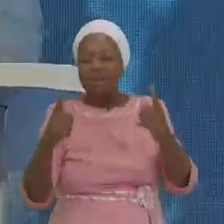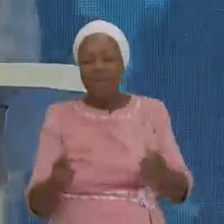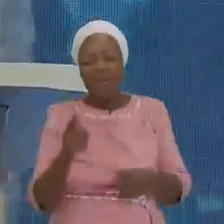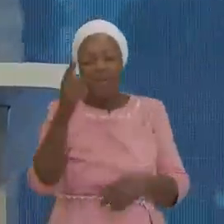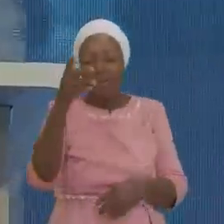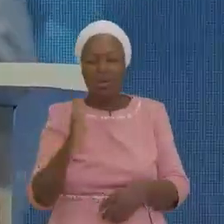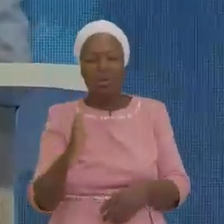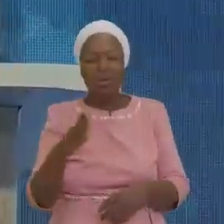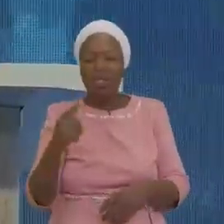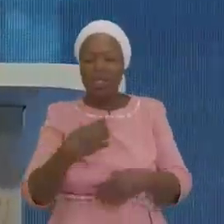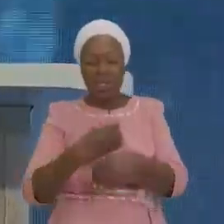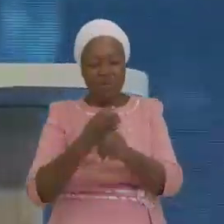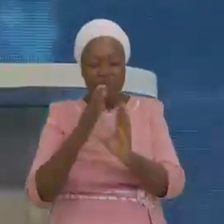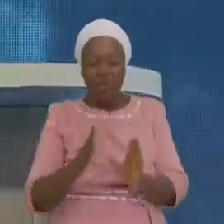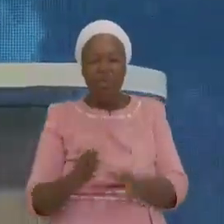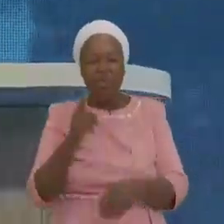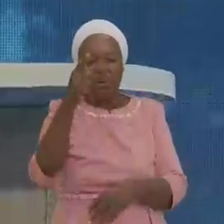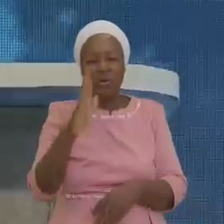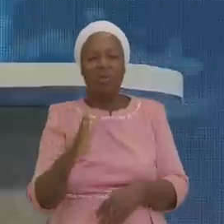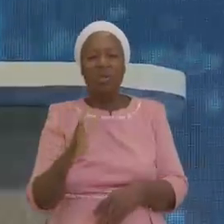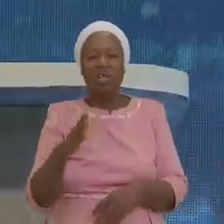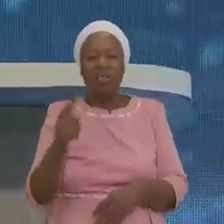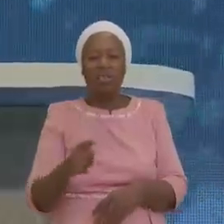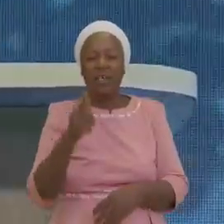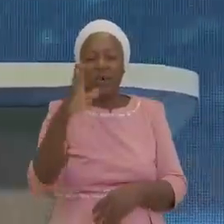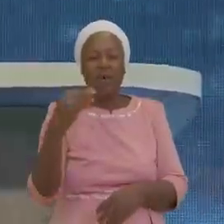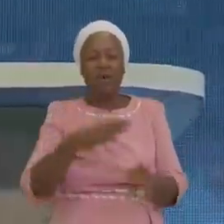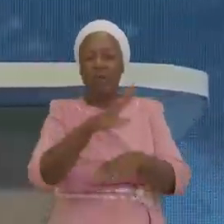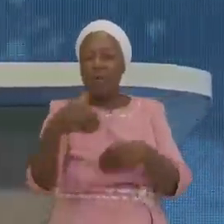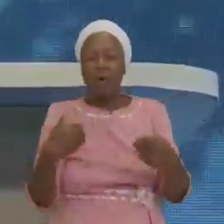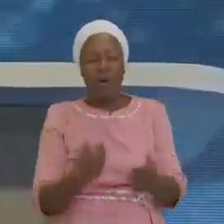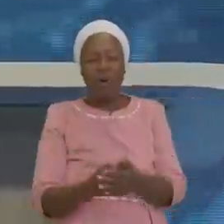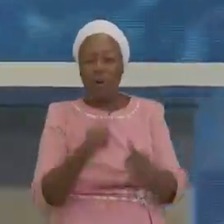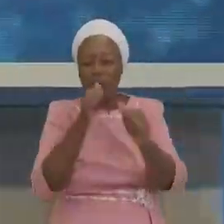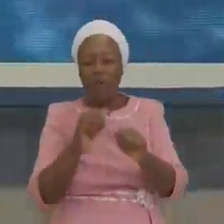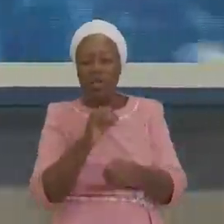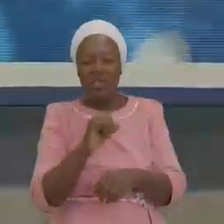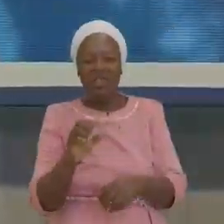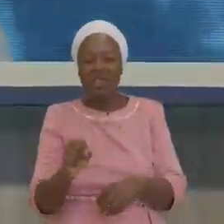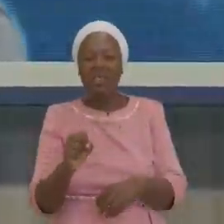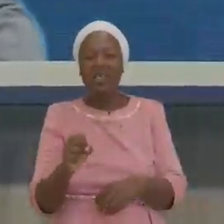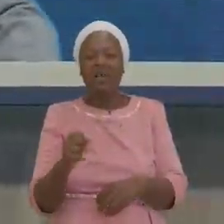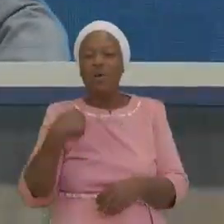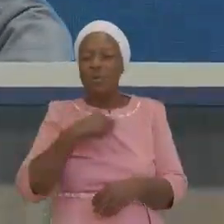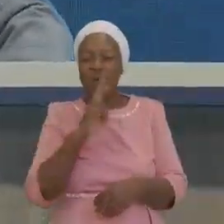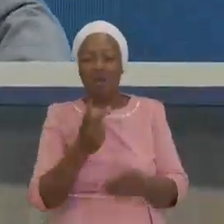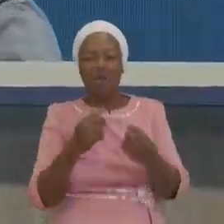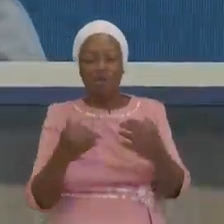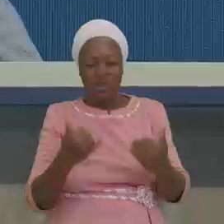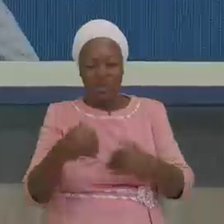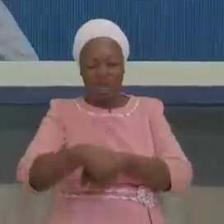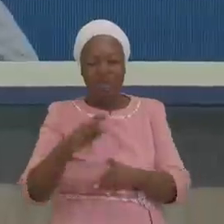the Creator God, the God of all blessing. We're coming tonight to receive from